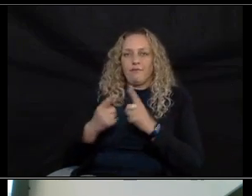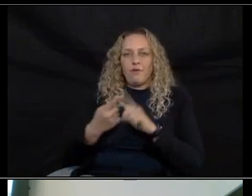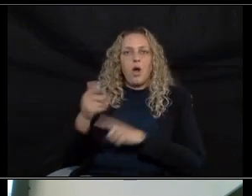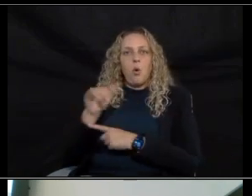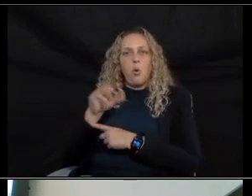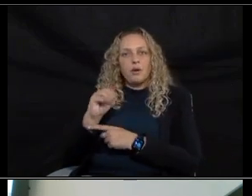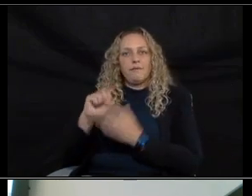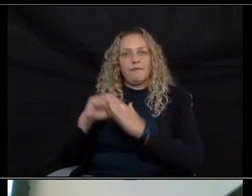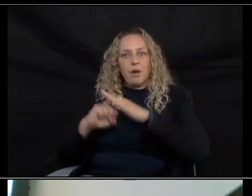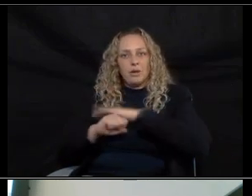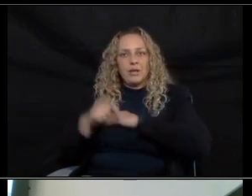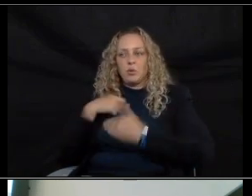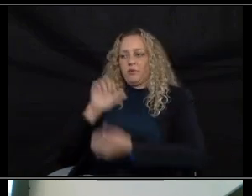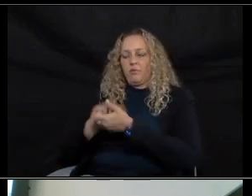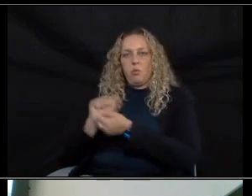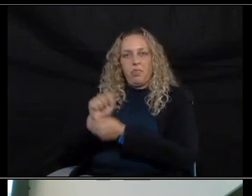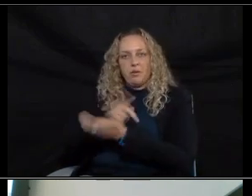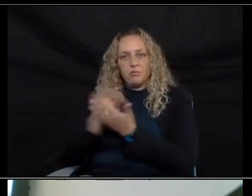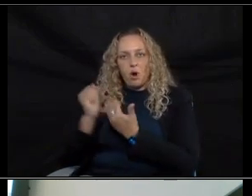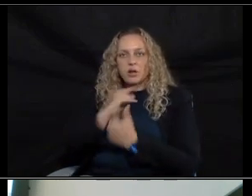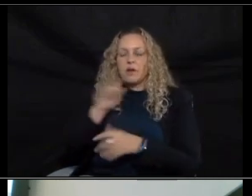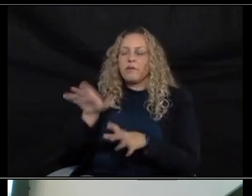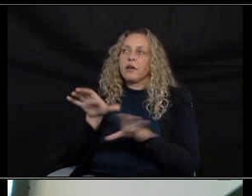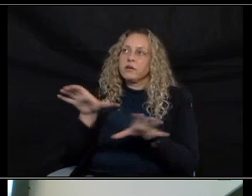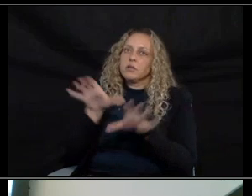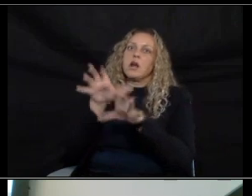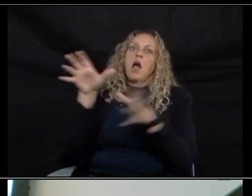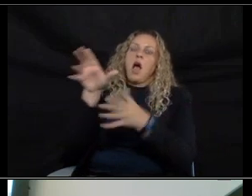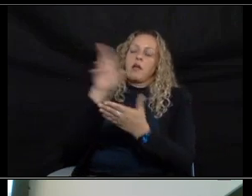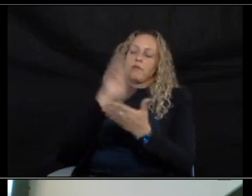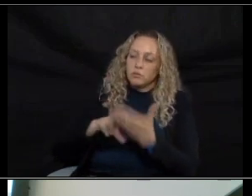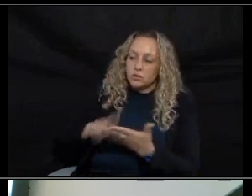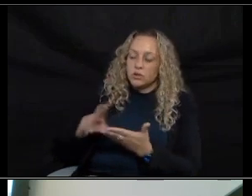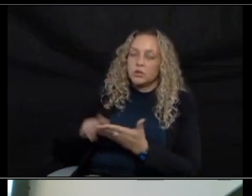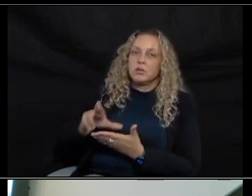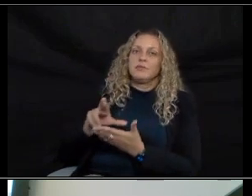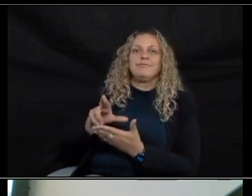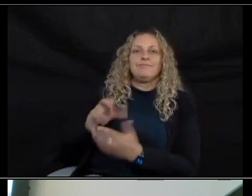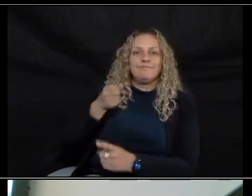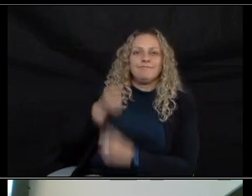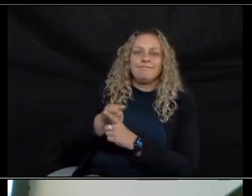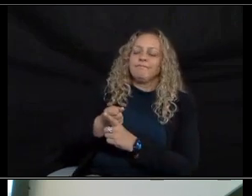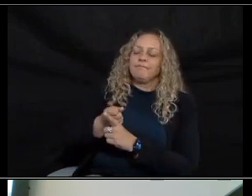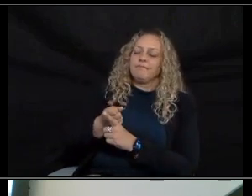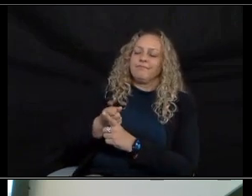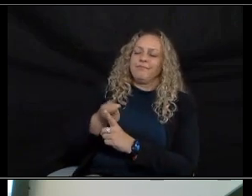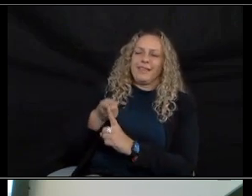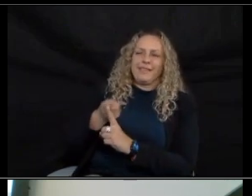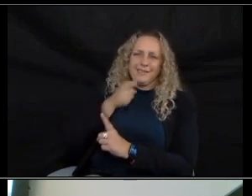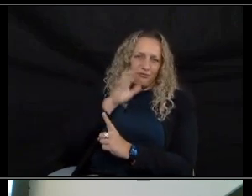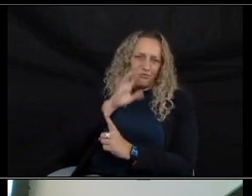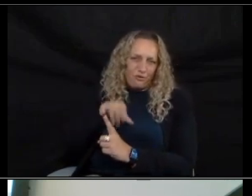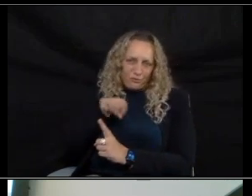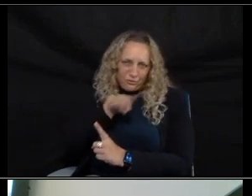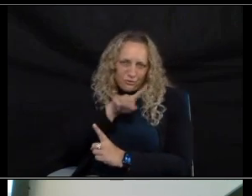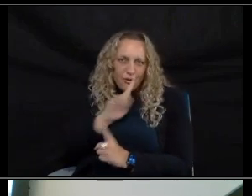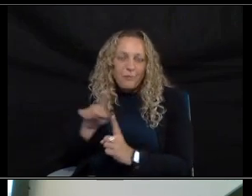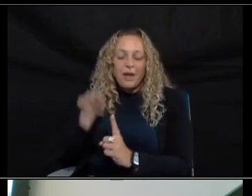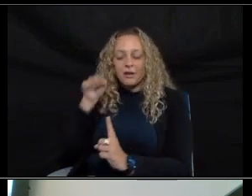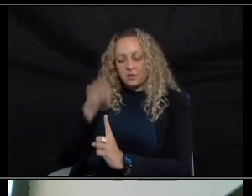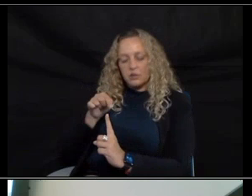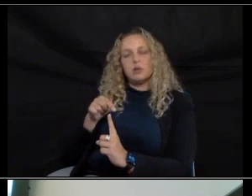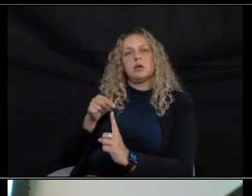on this project, have done some exhaustive studies. And the conclusion, I don't think, is anything that's going to shock us, but hearing it put